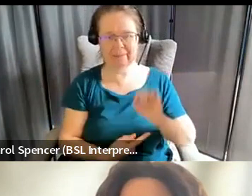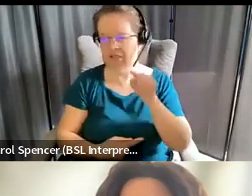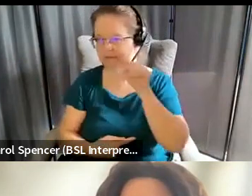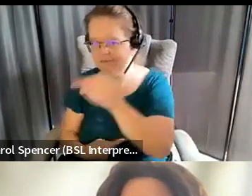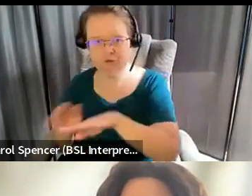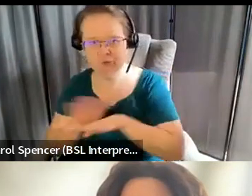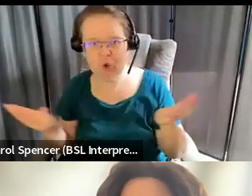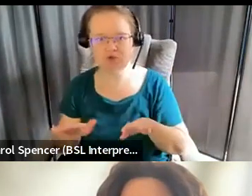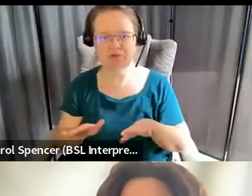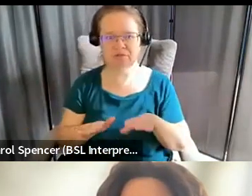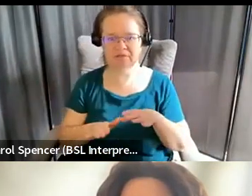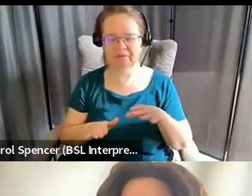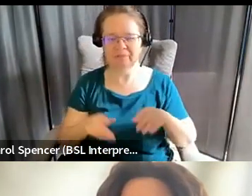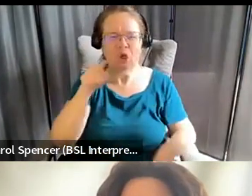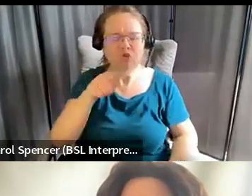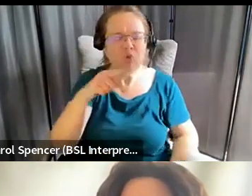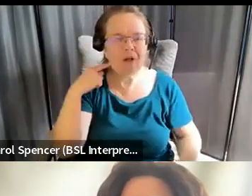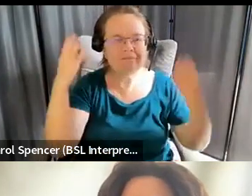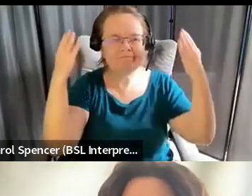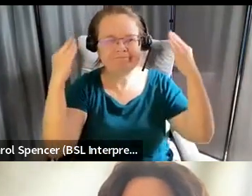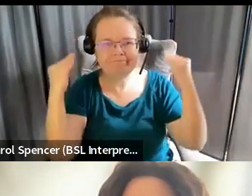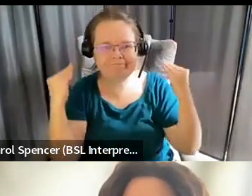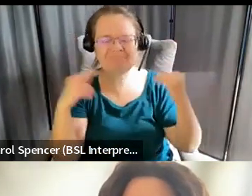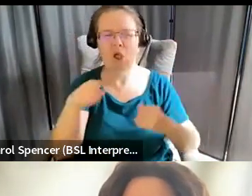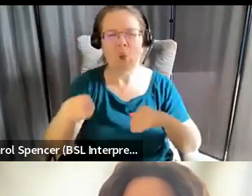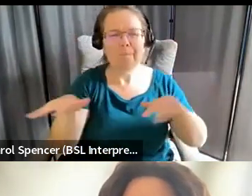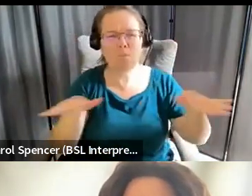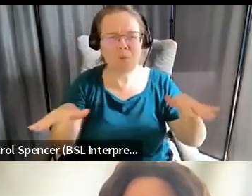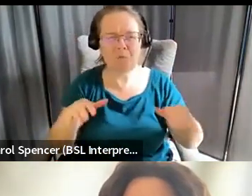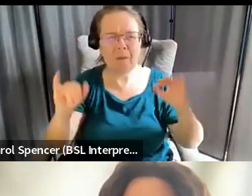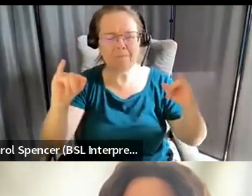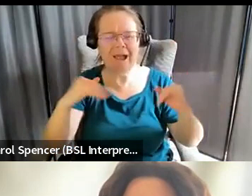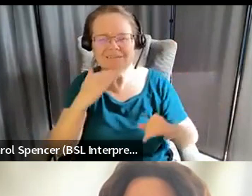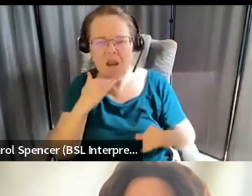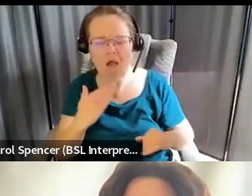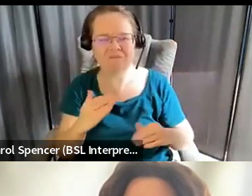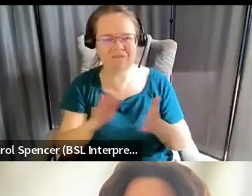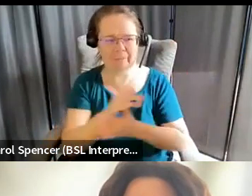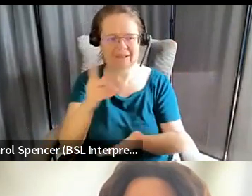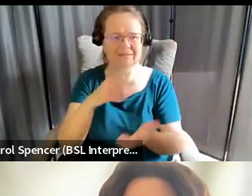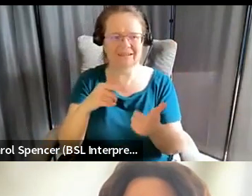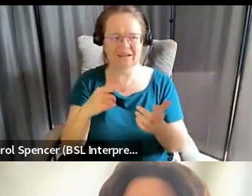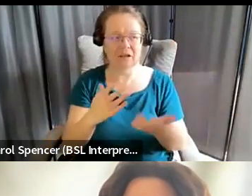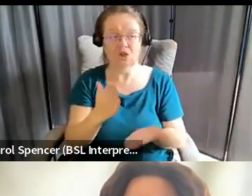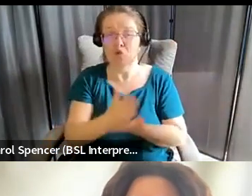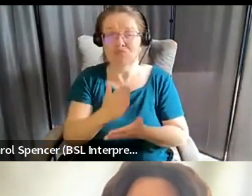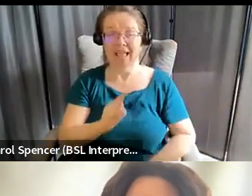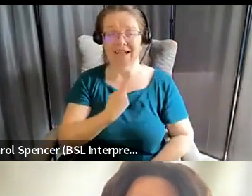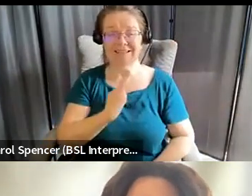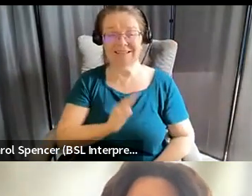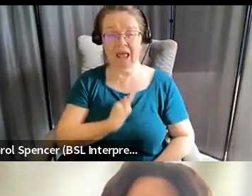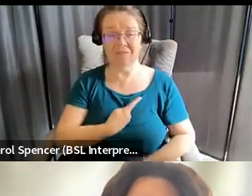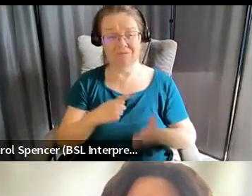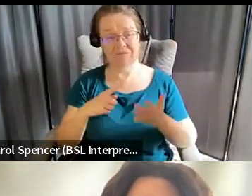your hearing's bad enough, your movement's bad enough. Like, it's self-identification,